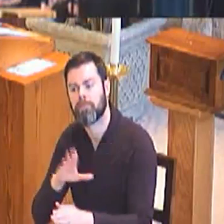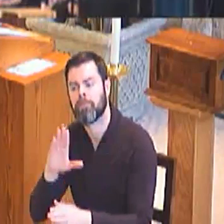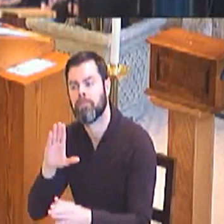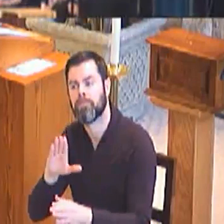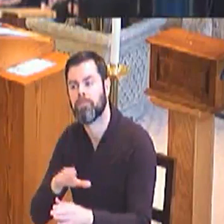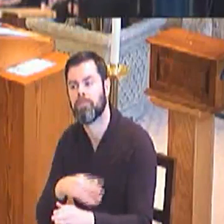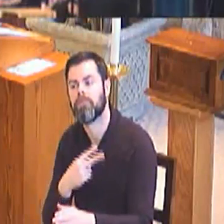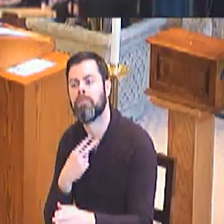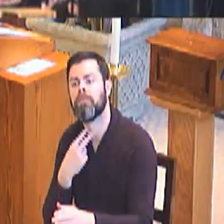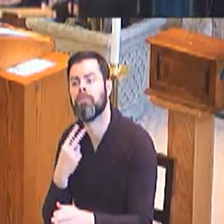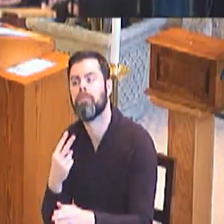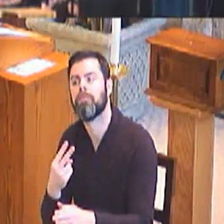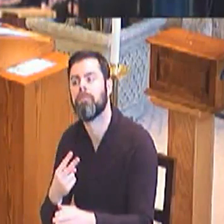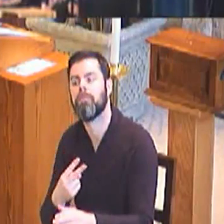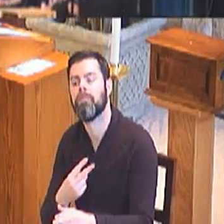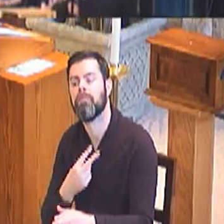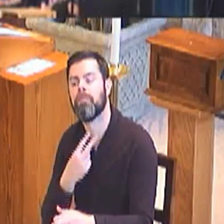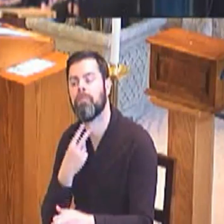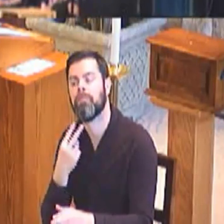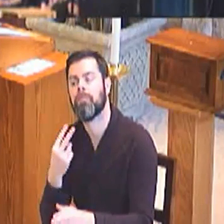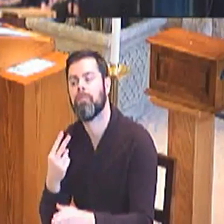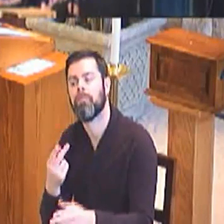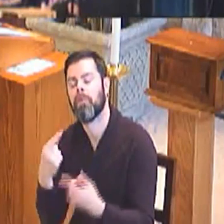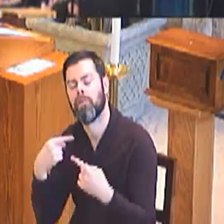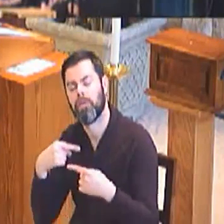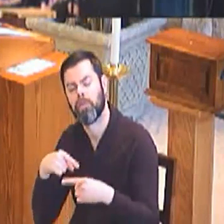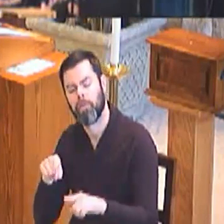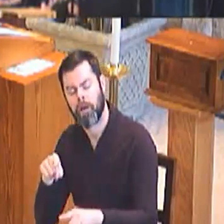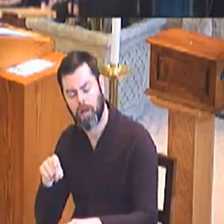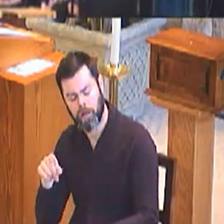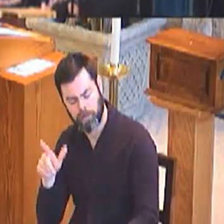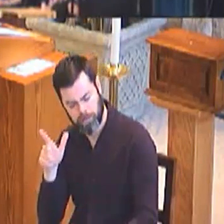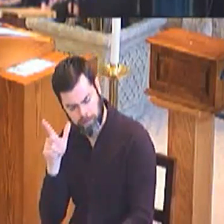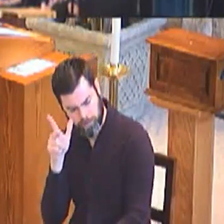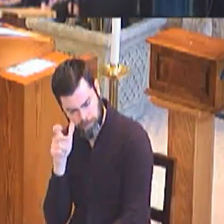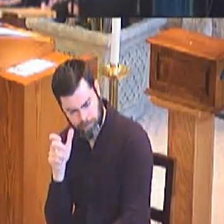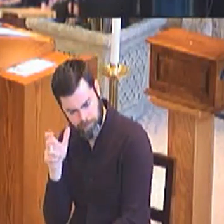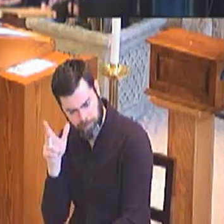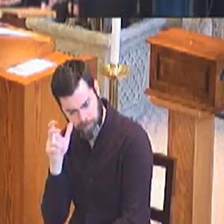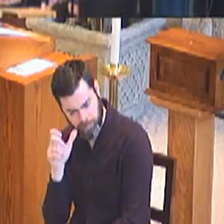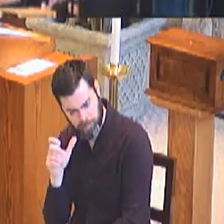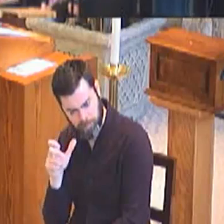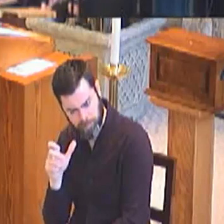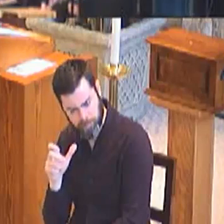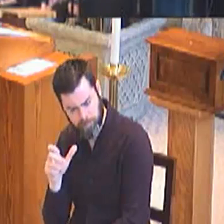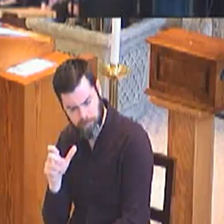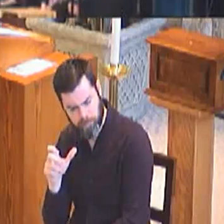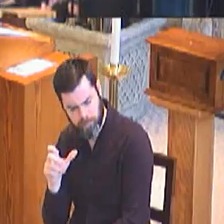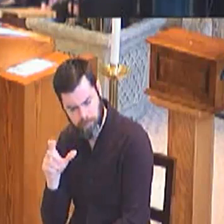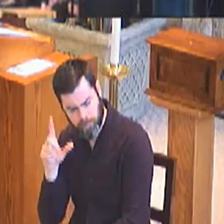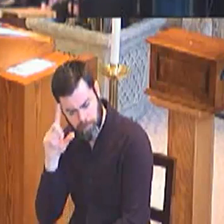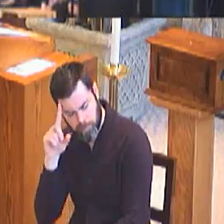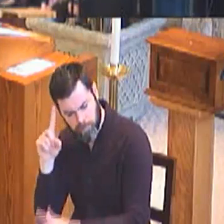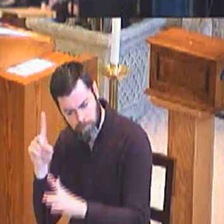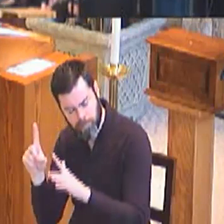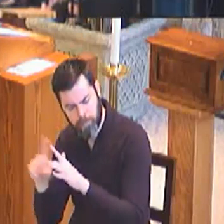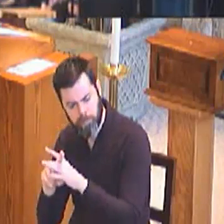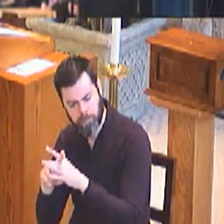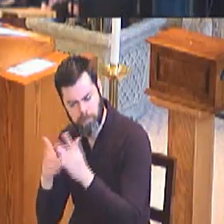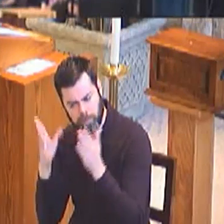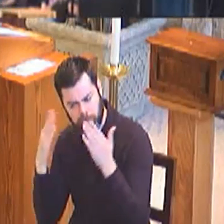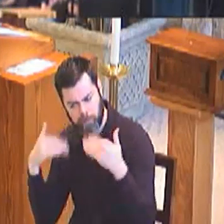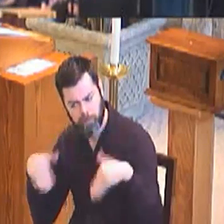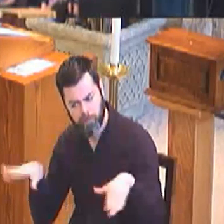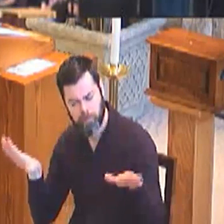they sang, I thought the voice of angels